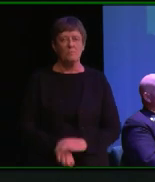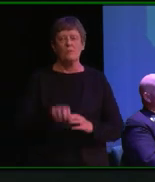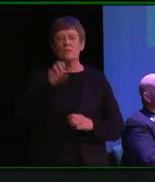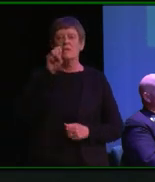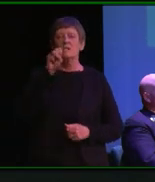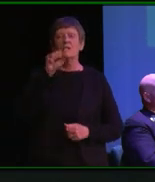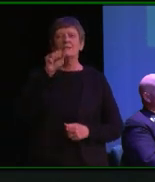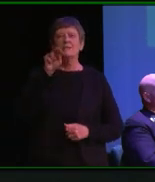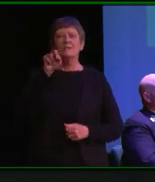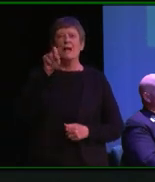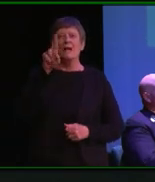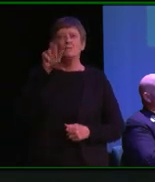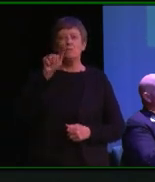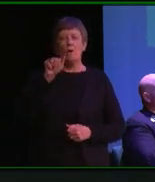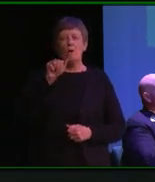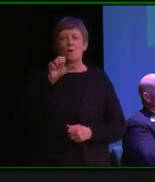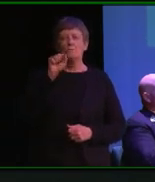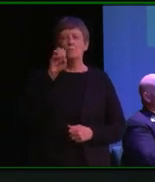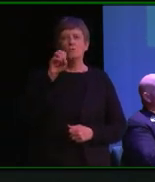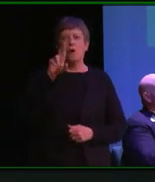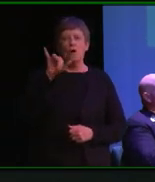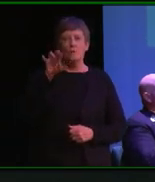Sandra Soria.